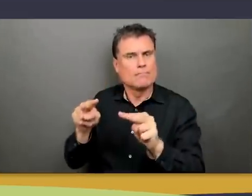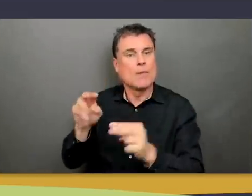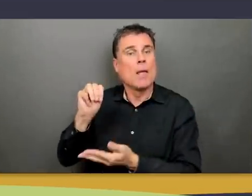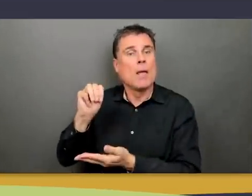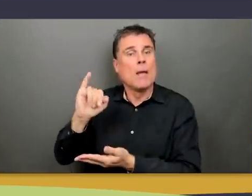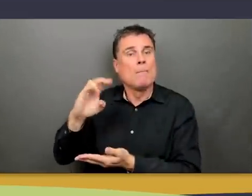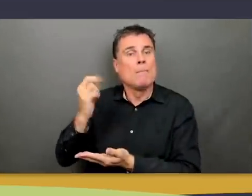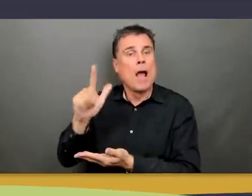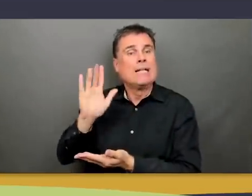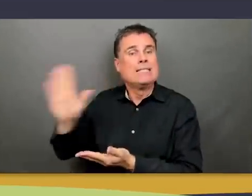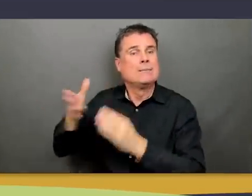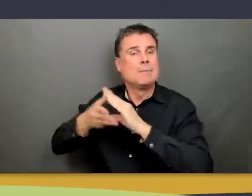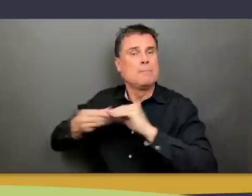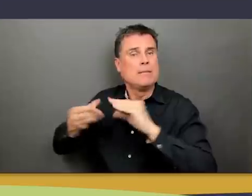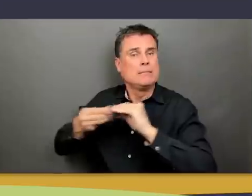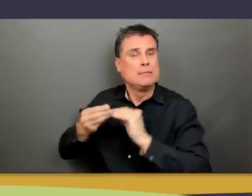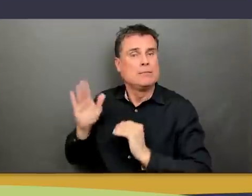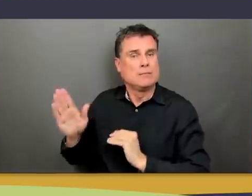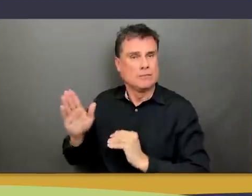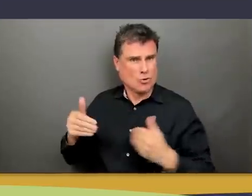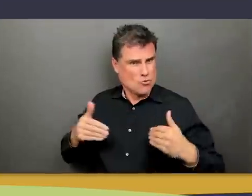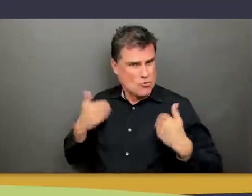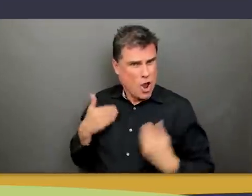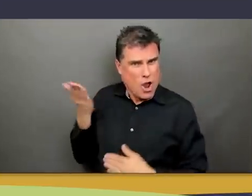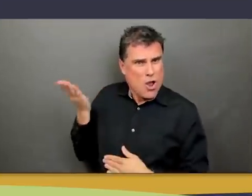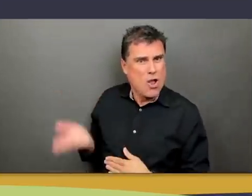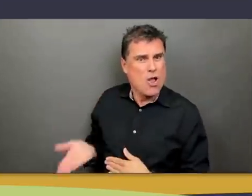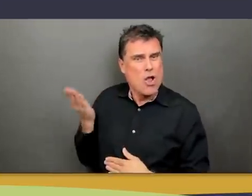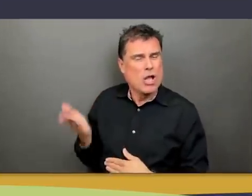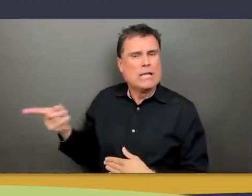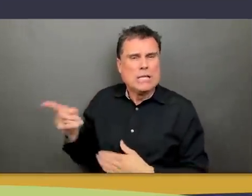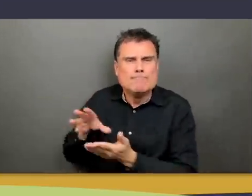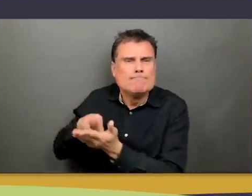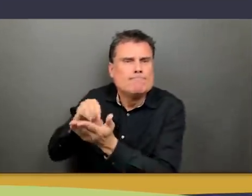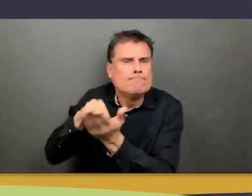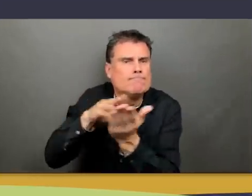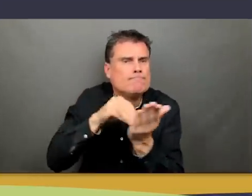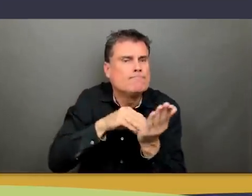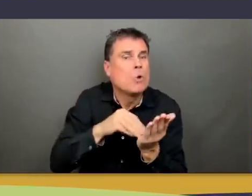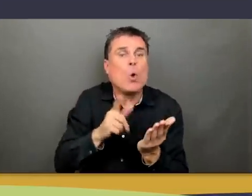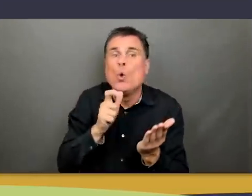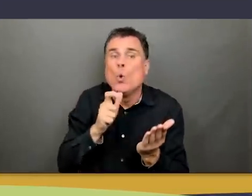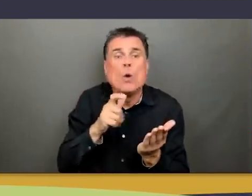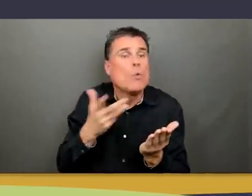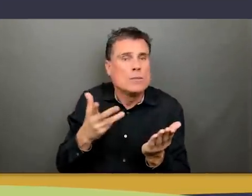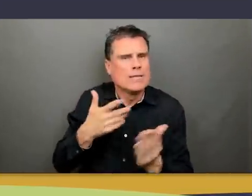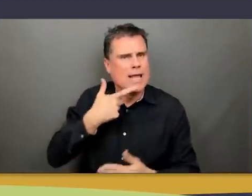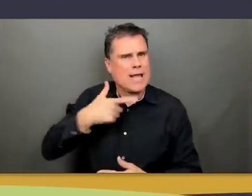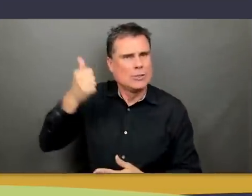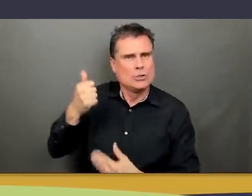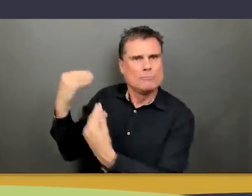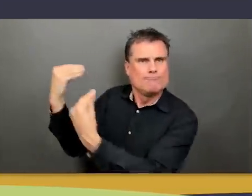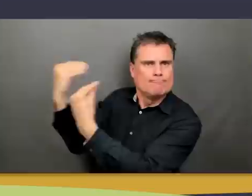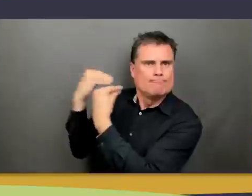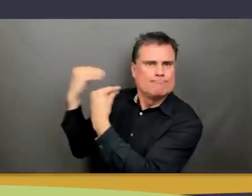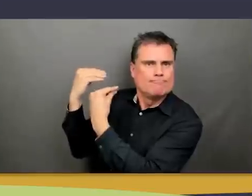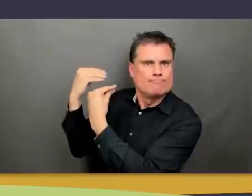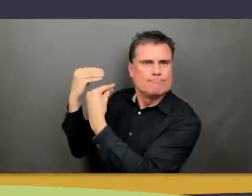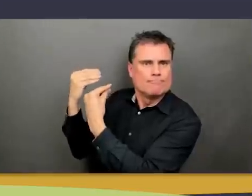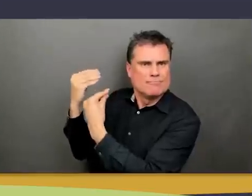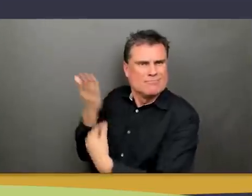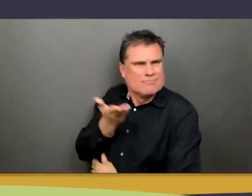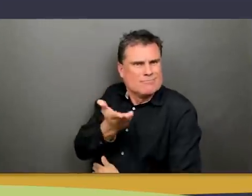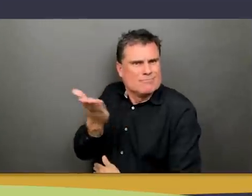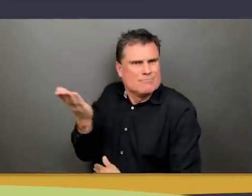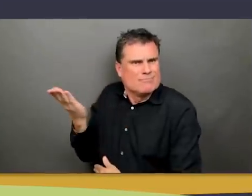all need to look and focus on the water, how it can cleanse us, how the land, how it can nurture us. But